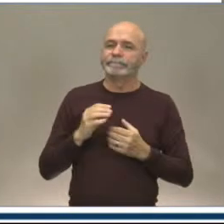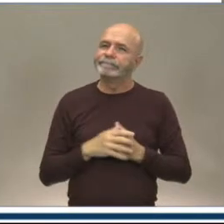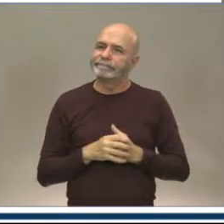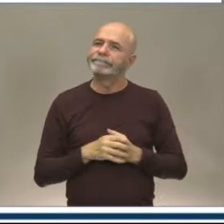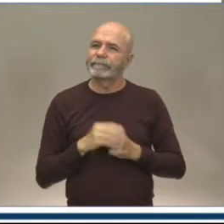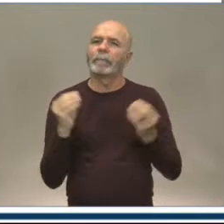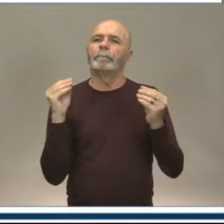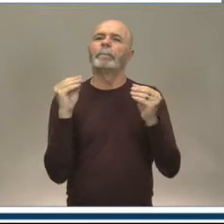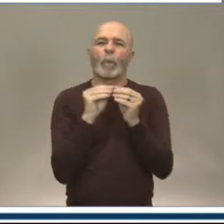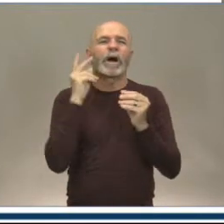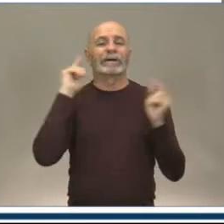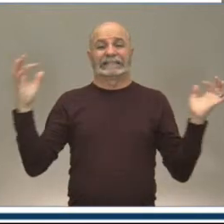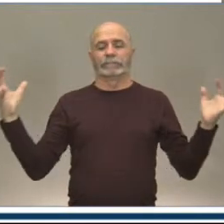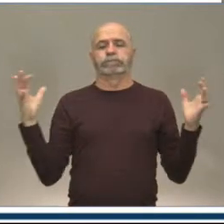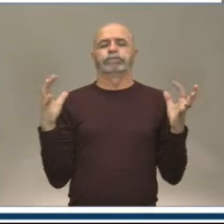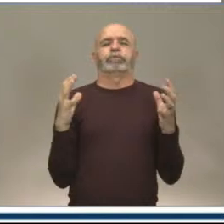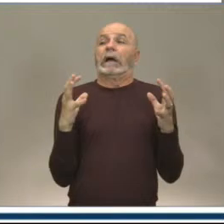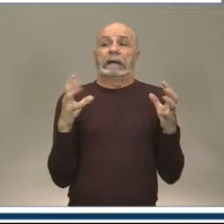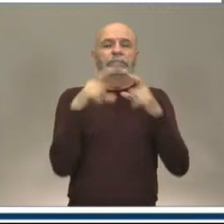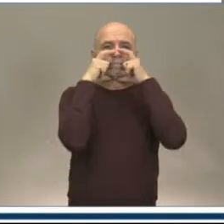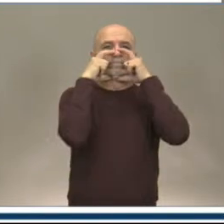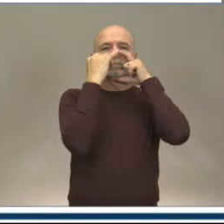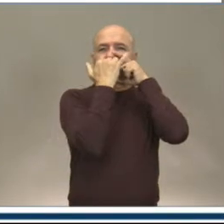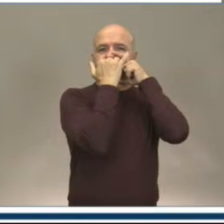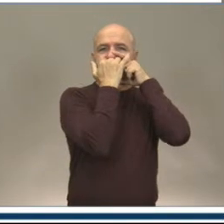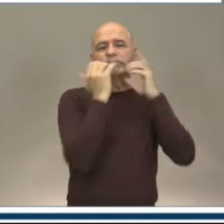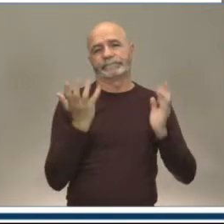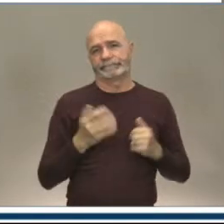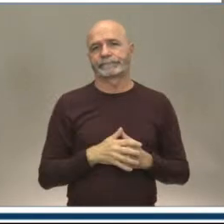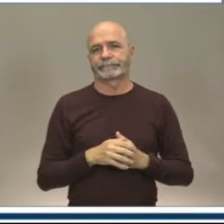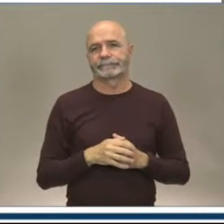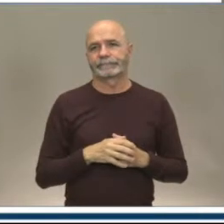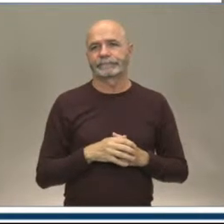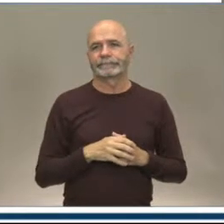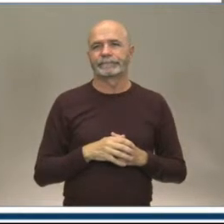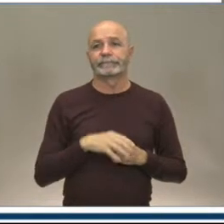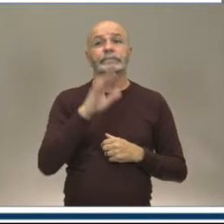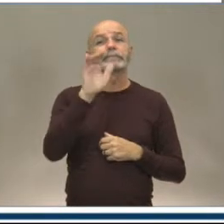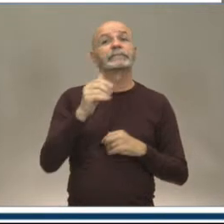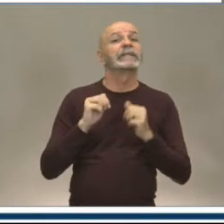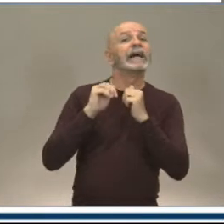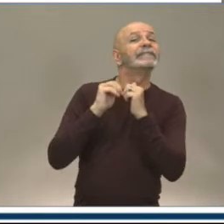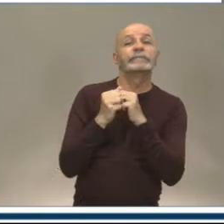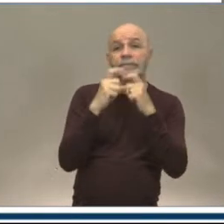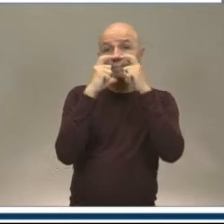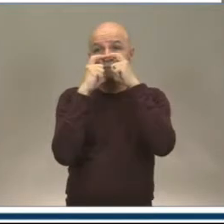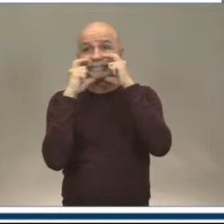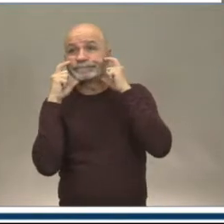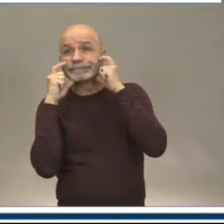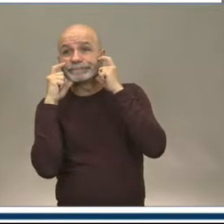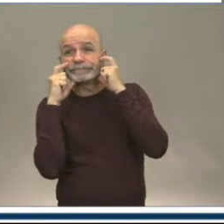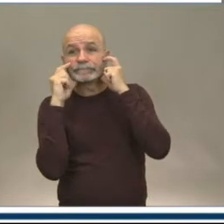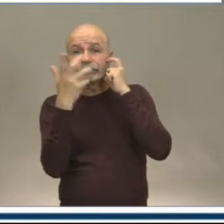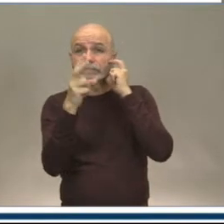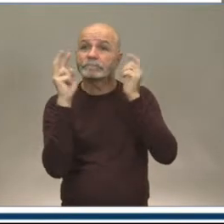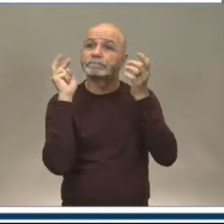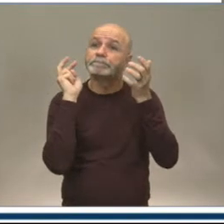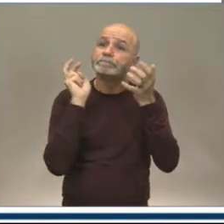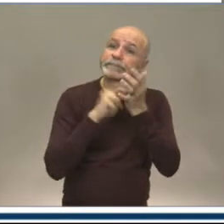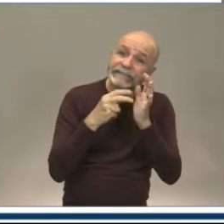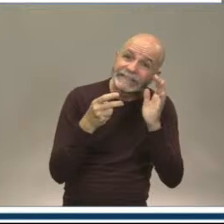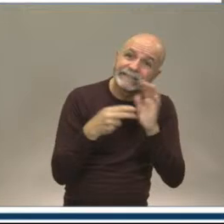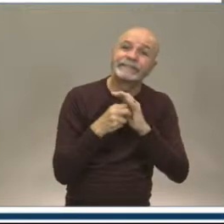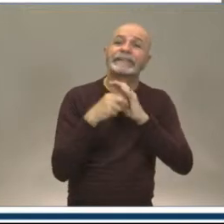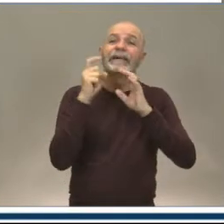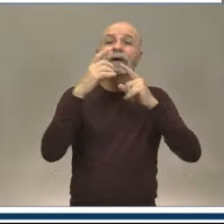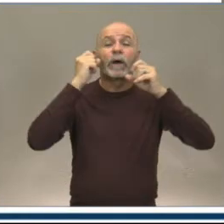people getting together. And I do have to note that the proper wearing of masks is important. You need to have a mask that's at least